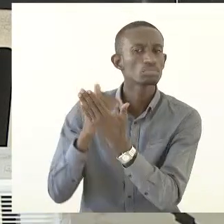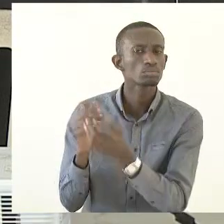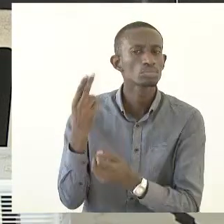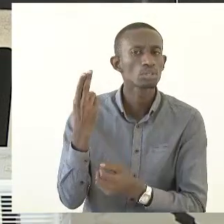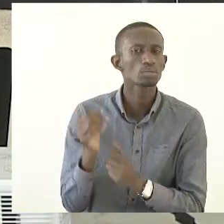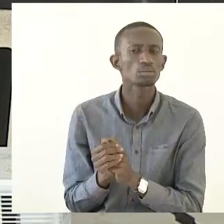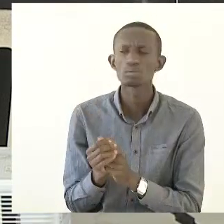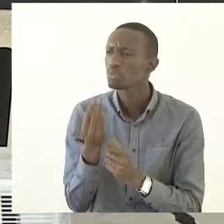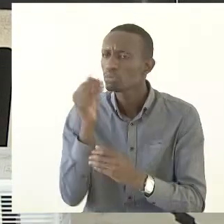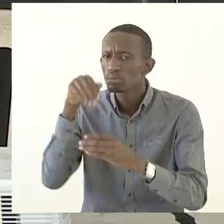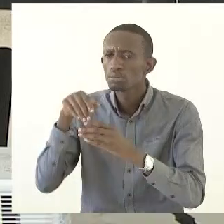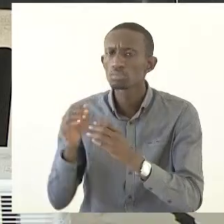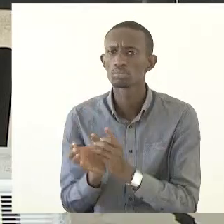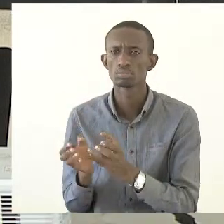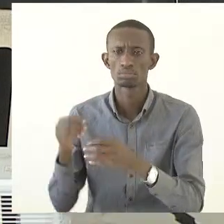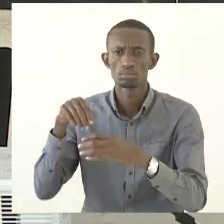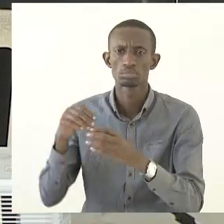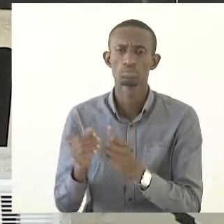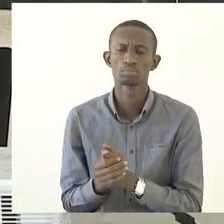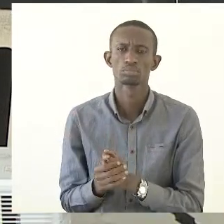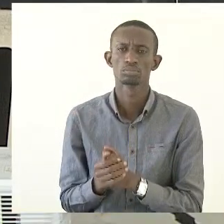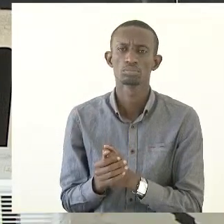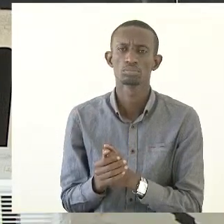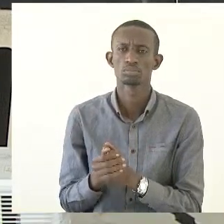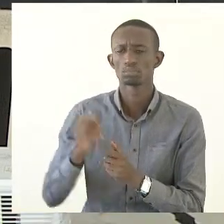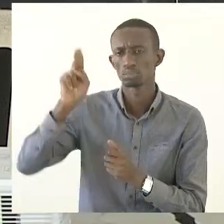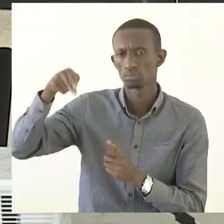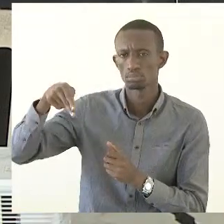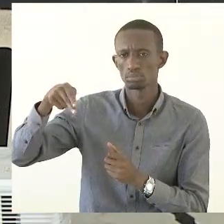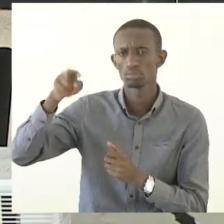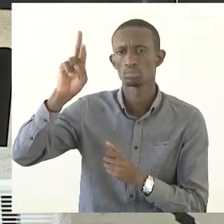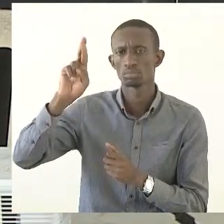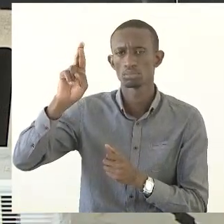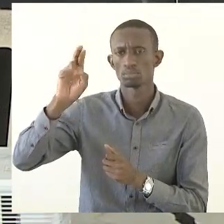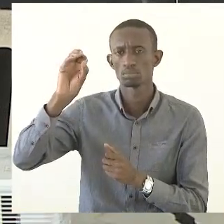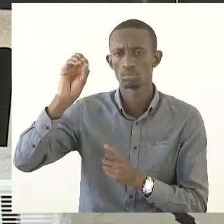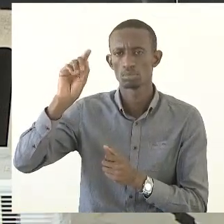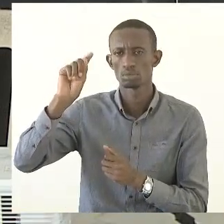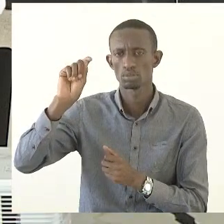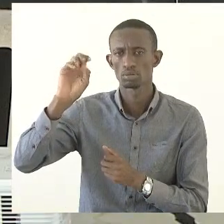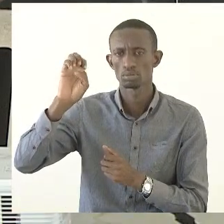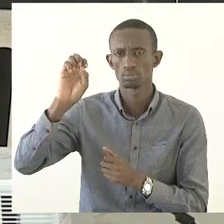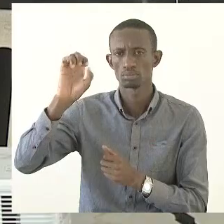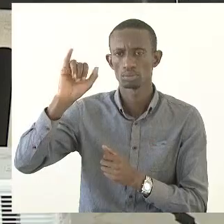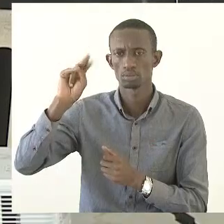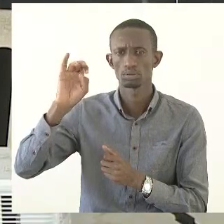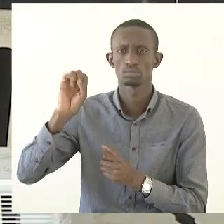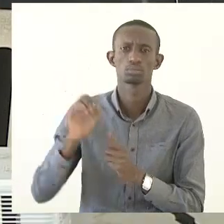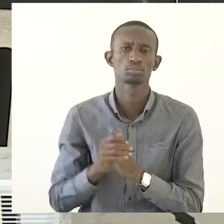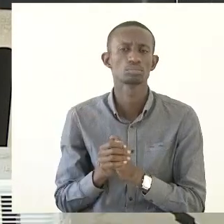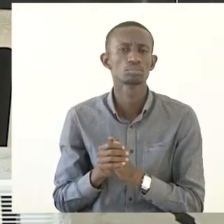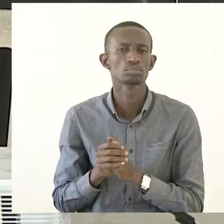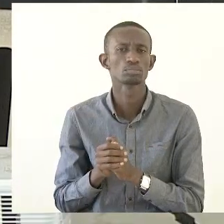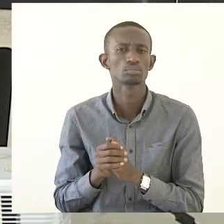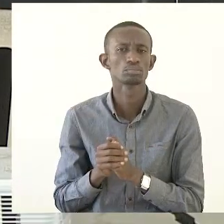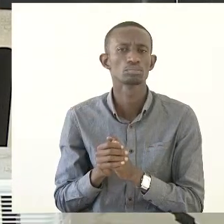proteins. Who can give me examples of proteins? Examples of carbohydrates, we have a number of food that contains